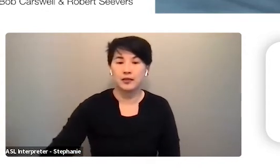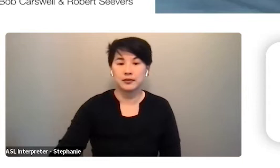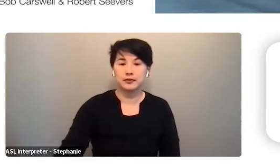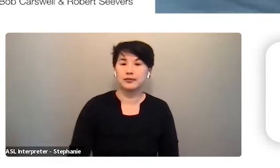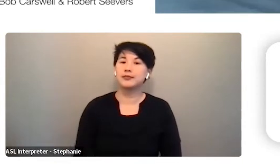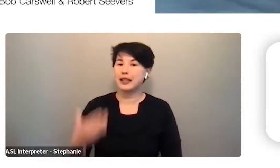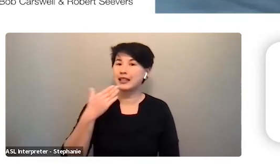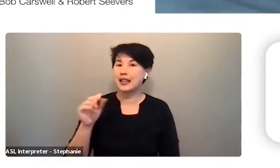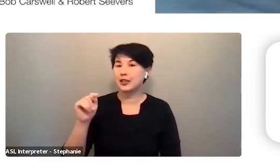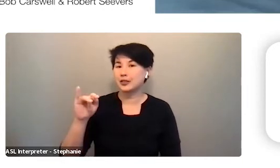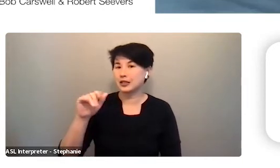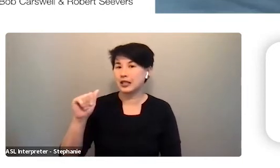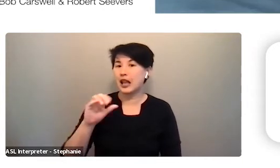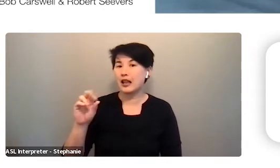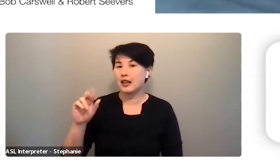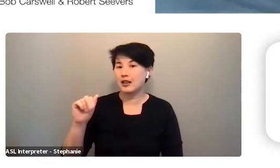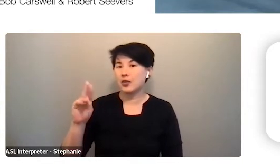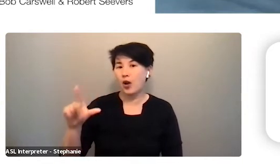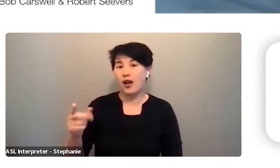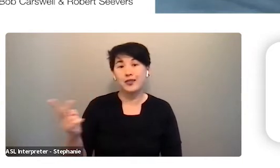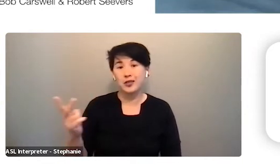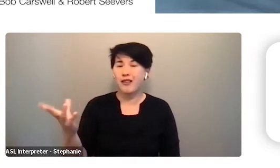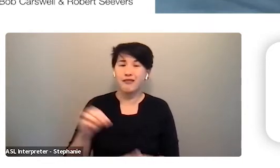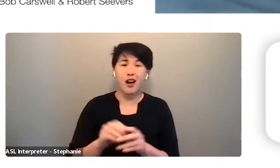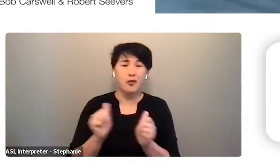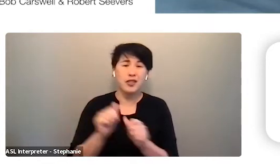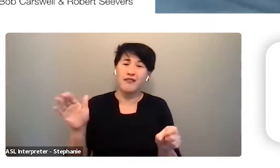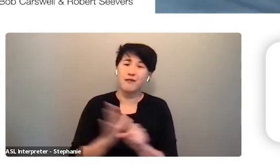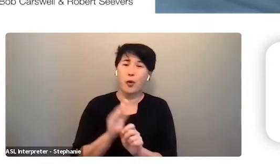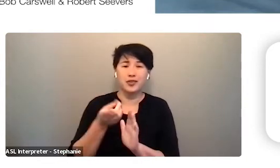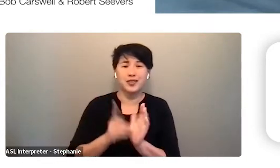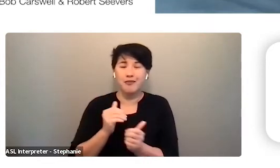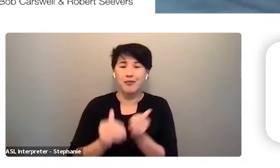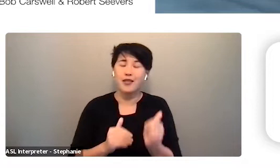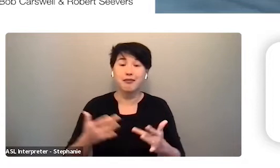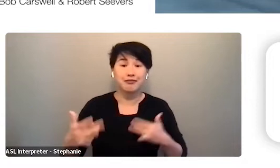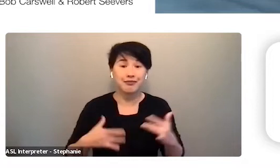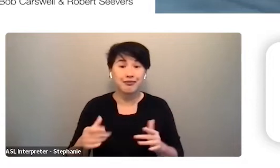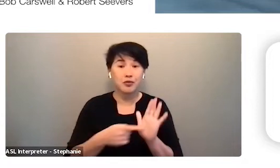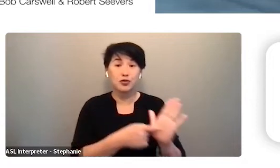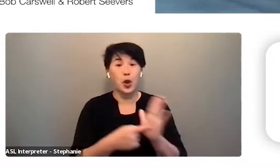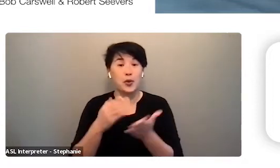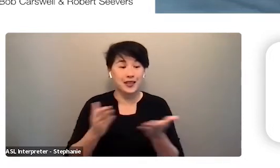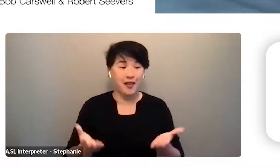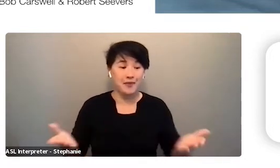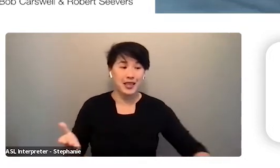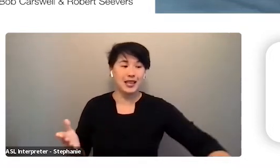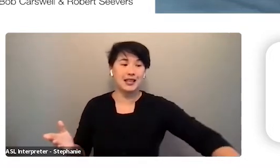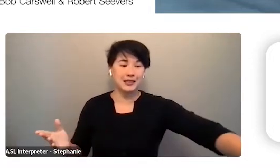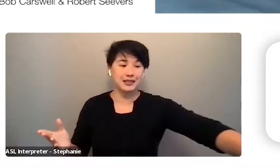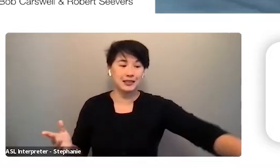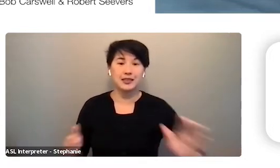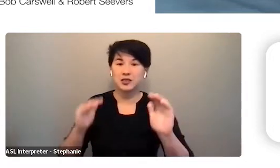and Raul. They've been through us on this entire design process, and I'm excited to show you some of the things. So check over to the